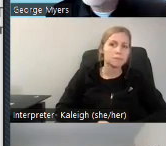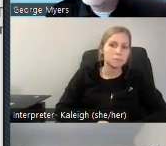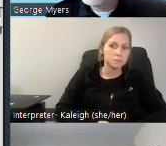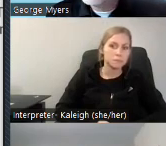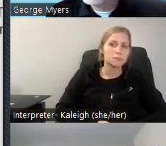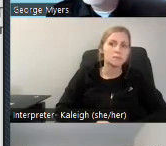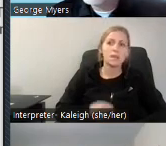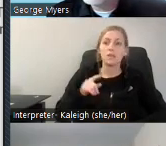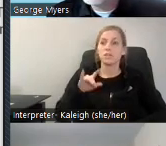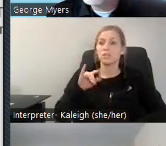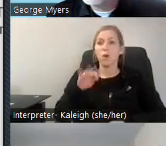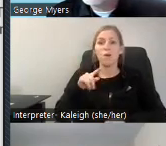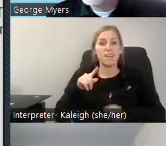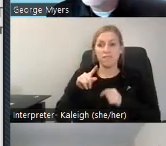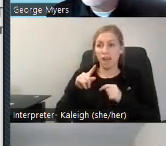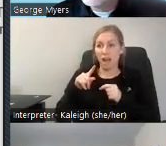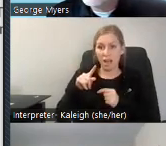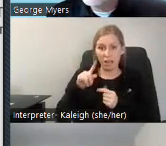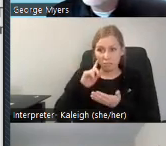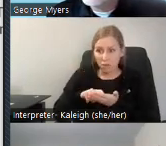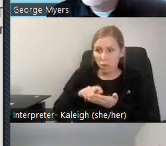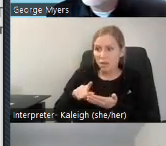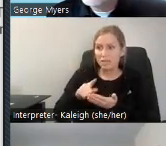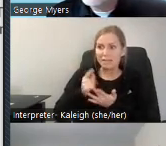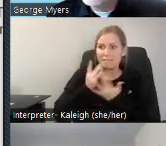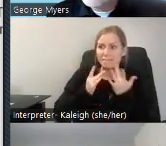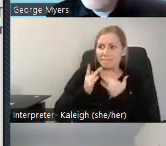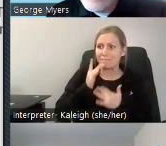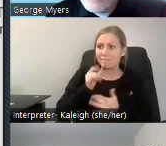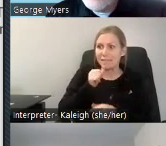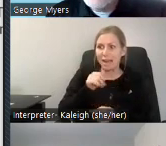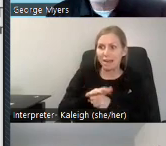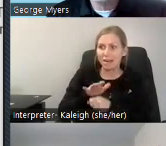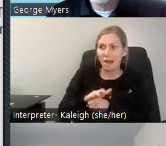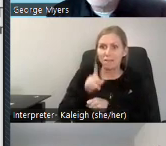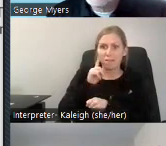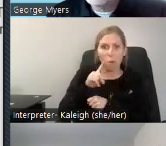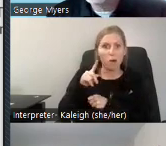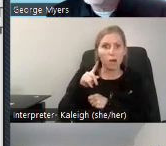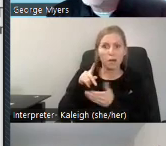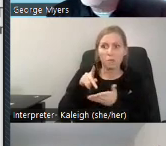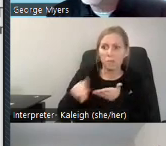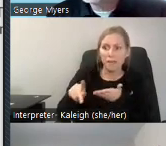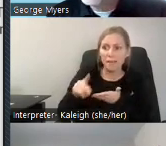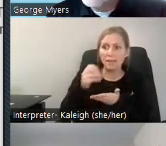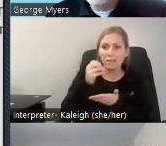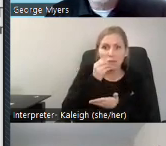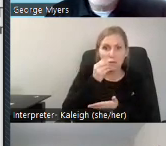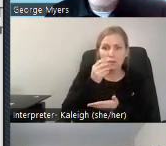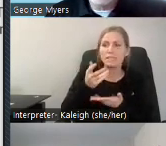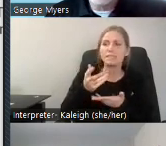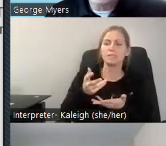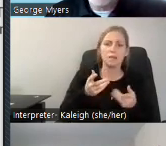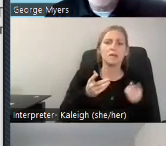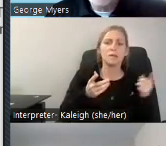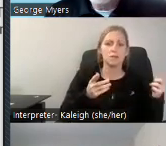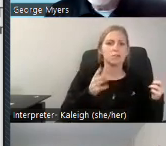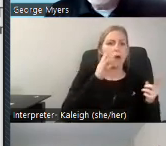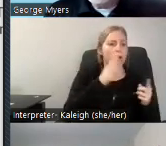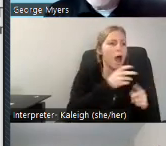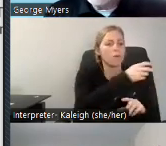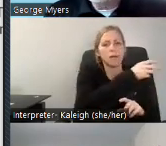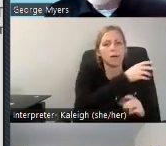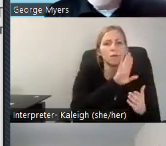transfer money from the bank account to the Cash App. and it works immediately. That's That is great.